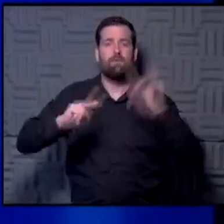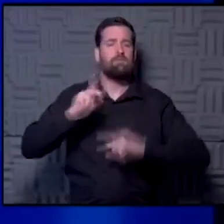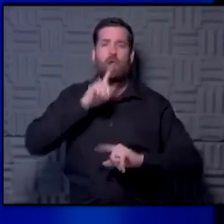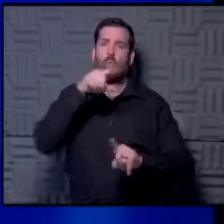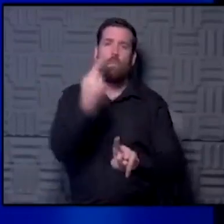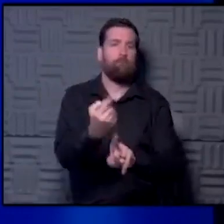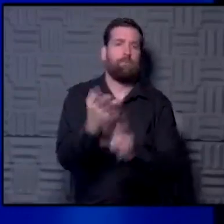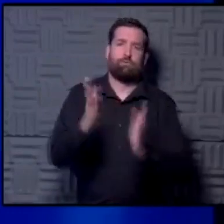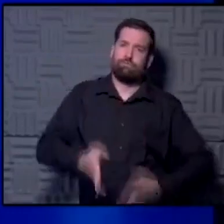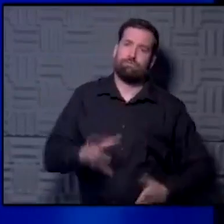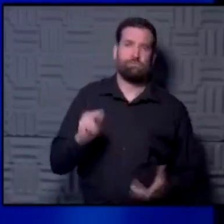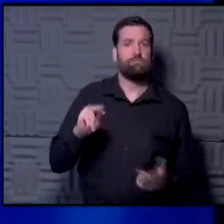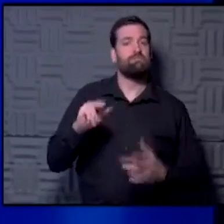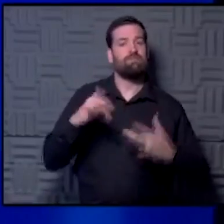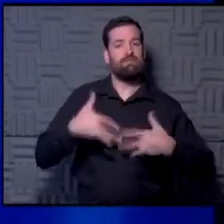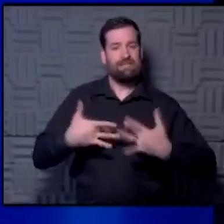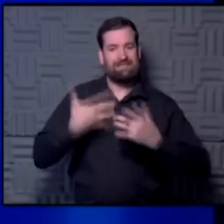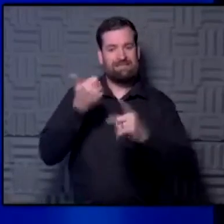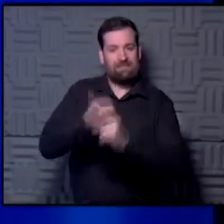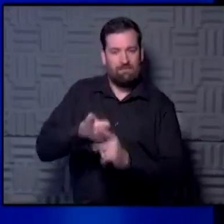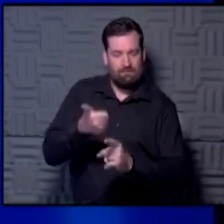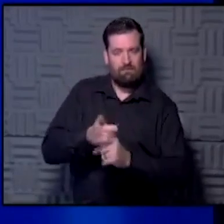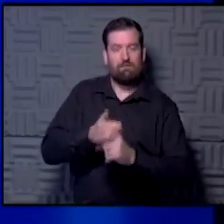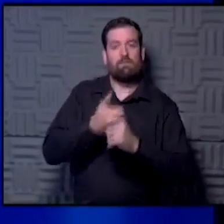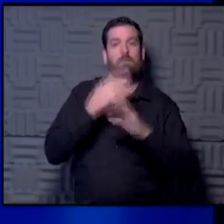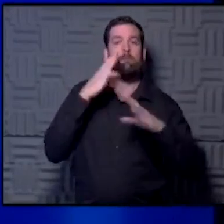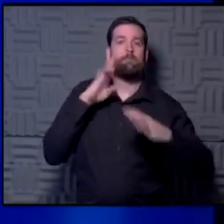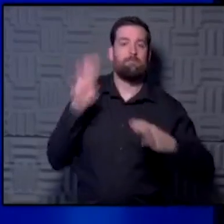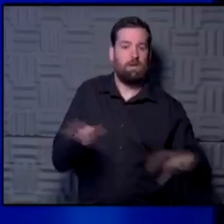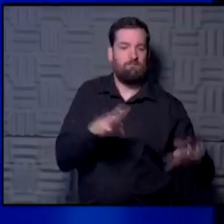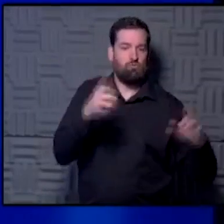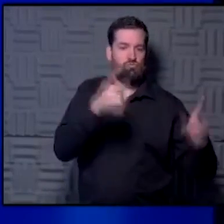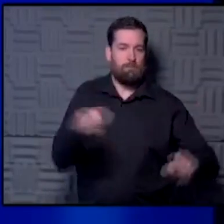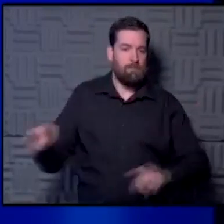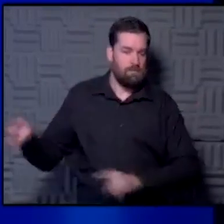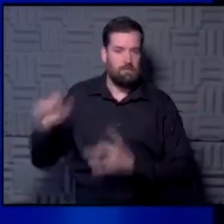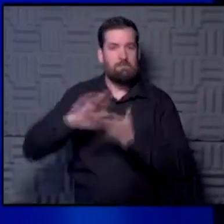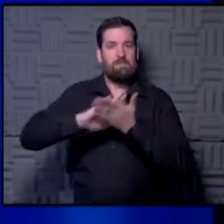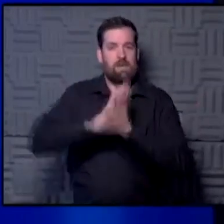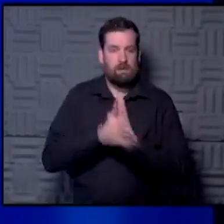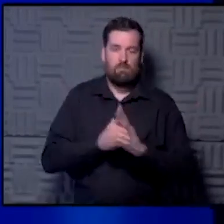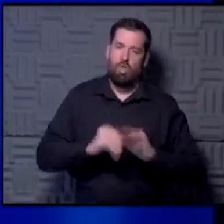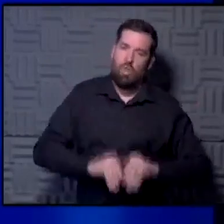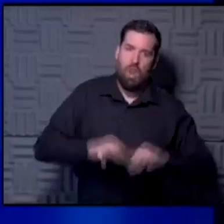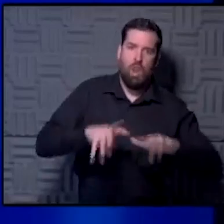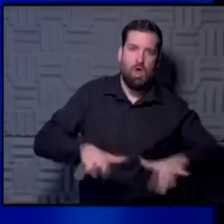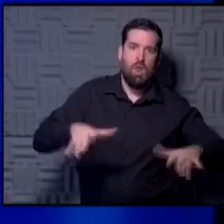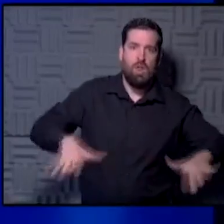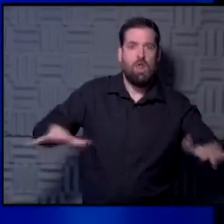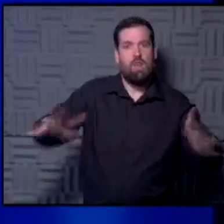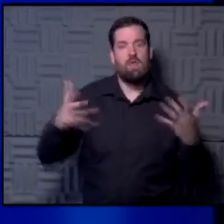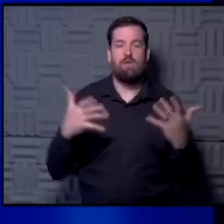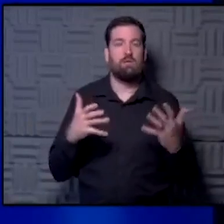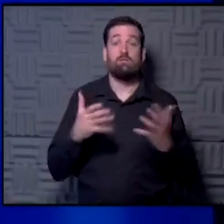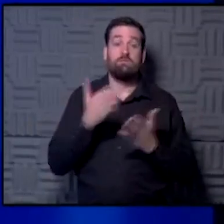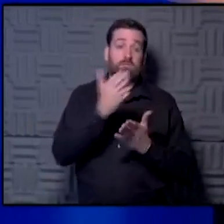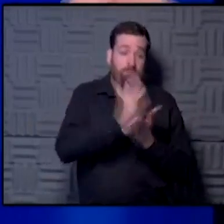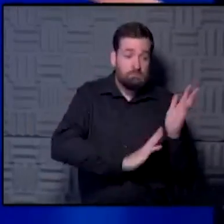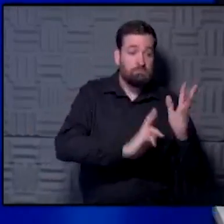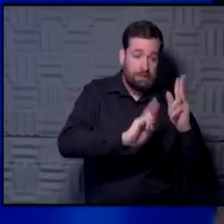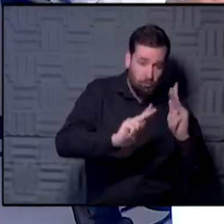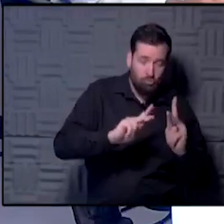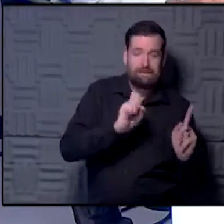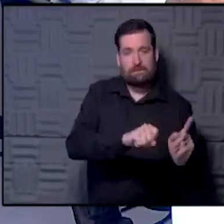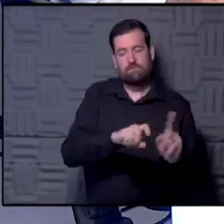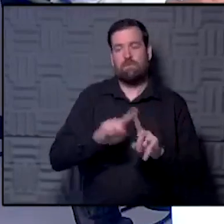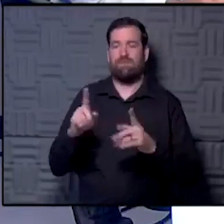one person. It was the event itself and how it was conducted that became the super spreader event. So I think there's super spread individuals. I think there's super spread